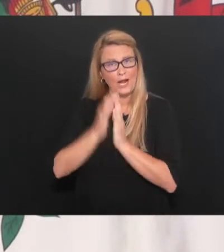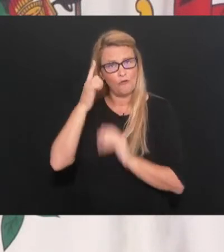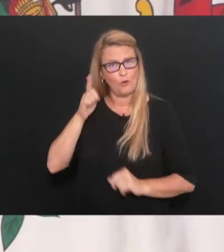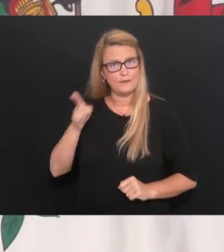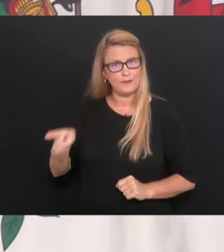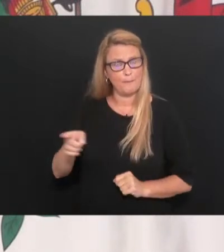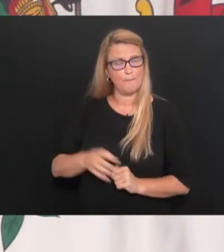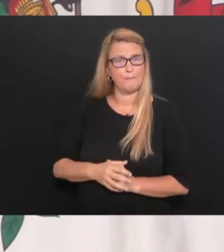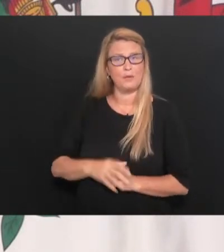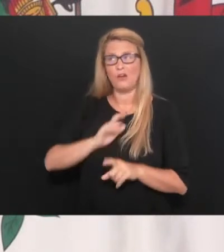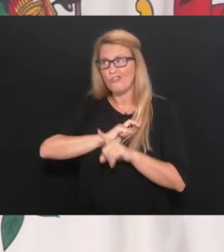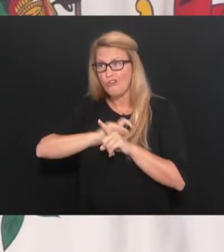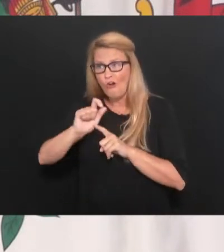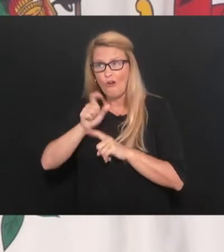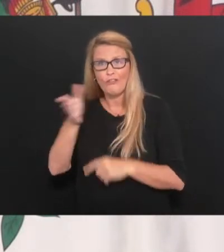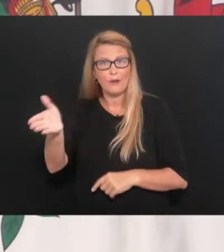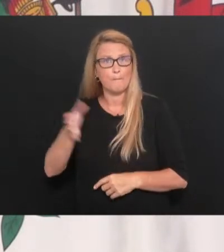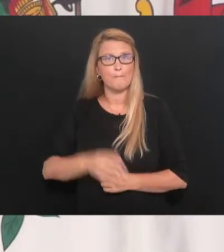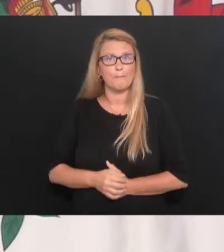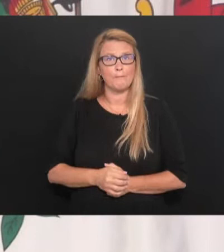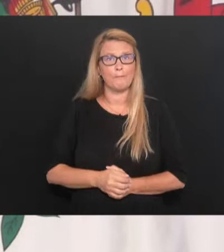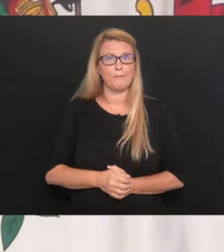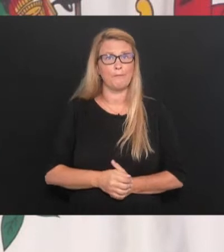or calling them or whatever it may be.